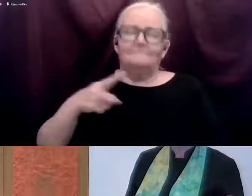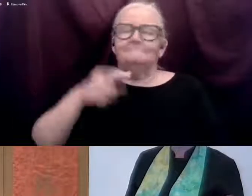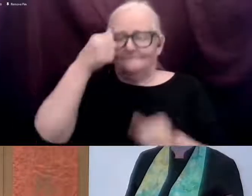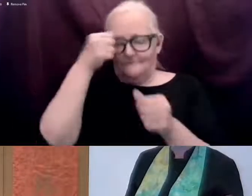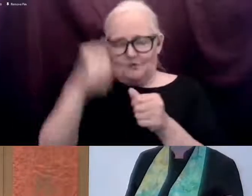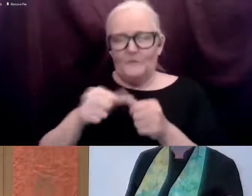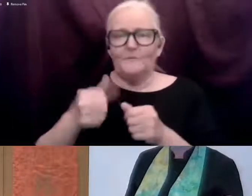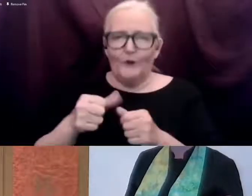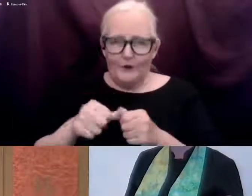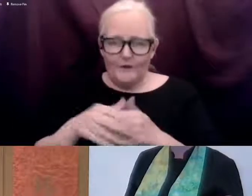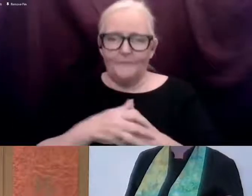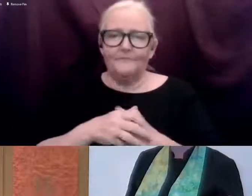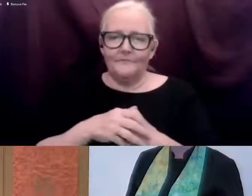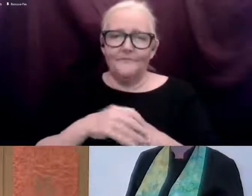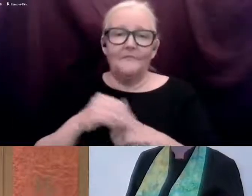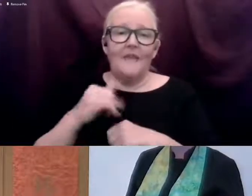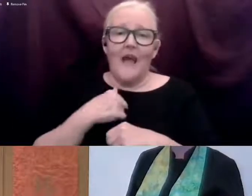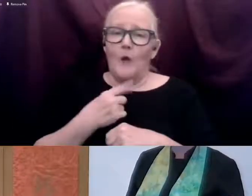called her, and